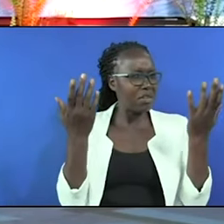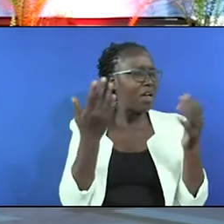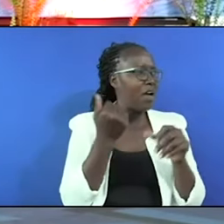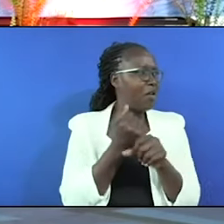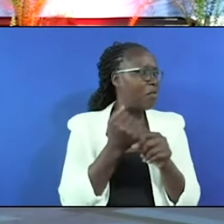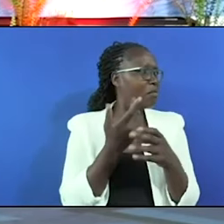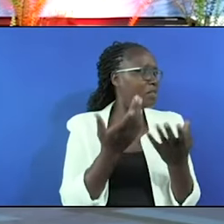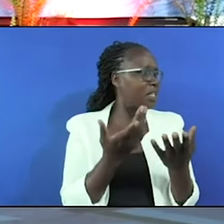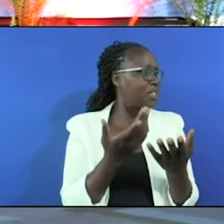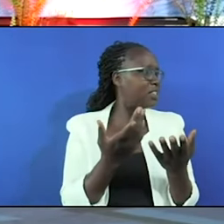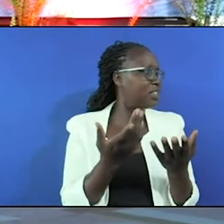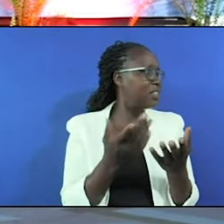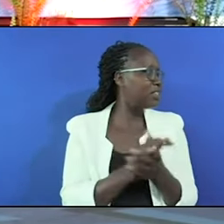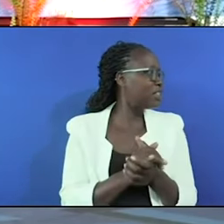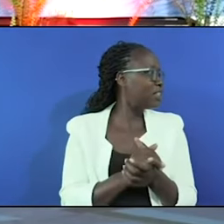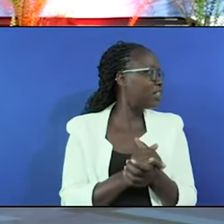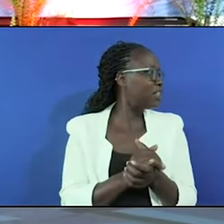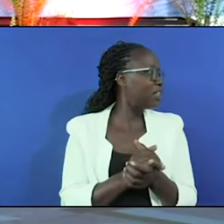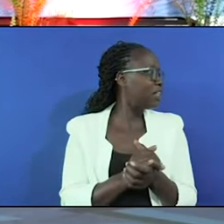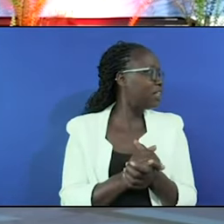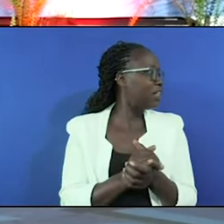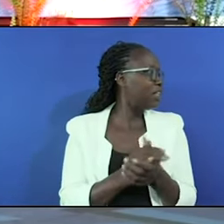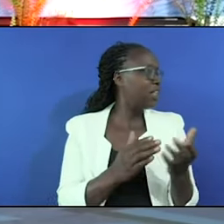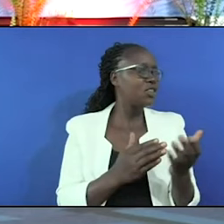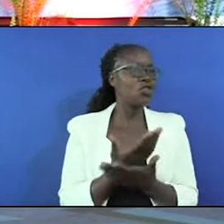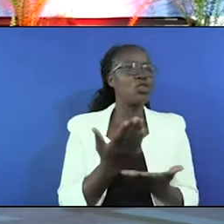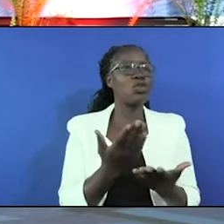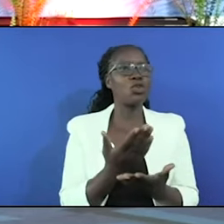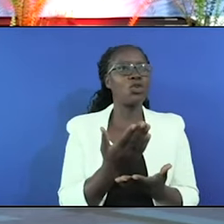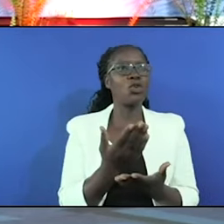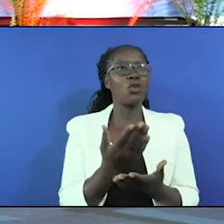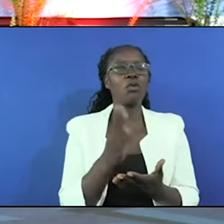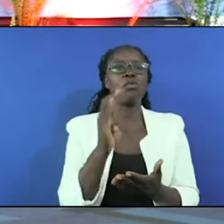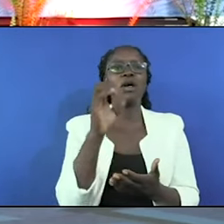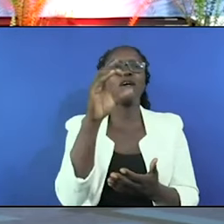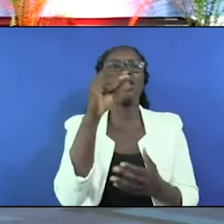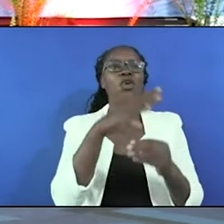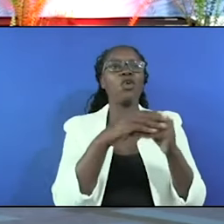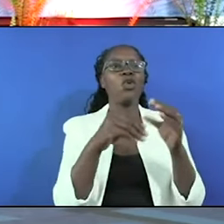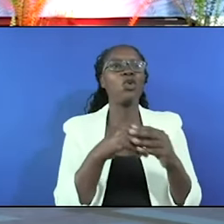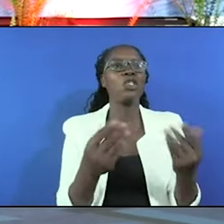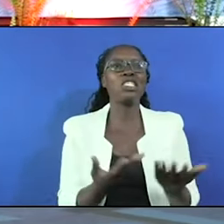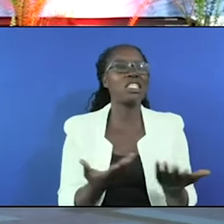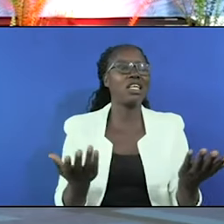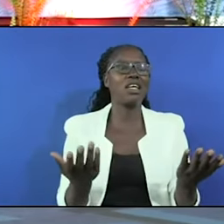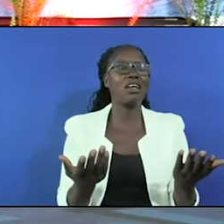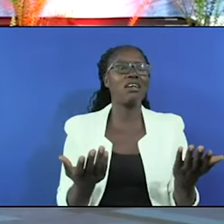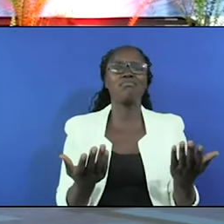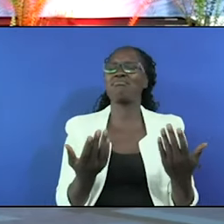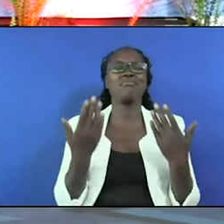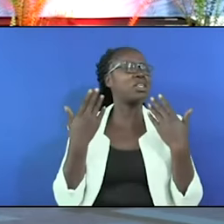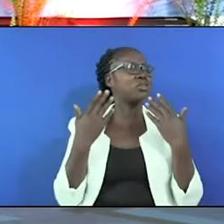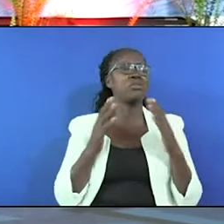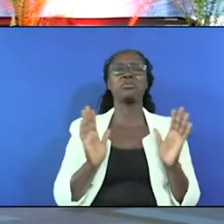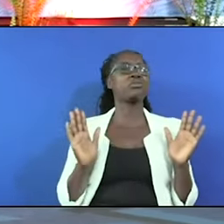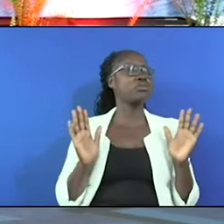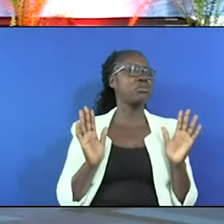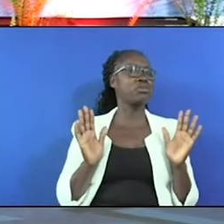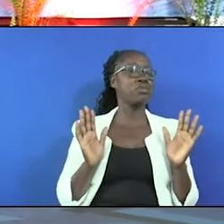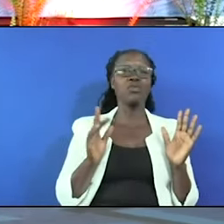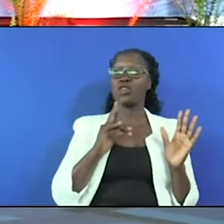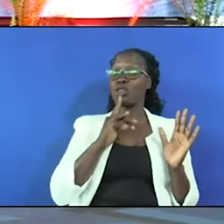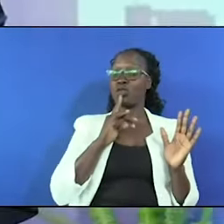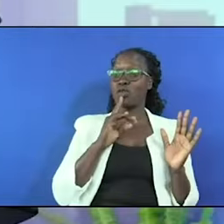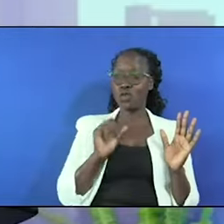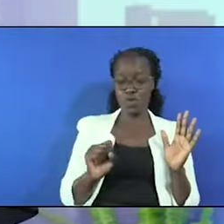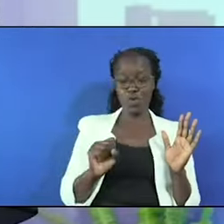that to do molecular virology. I don't know if Dr. Wanga did those. I don't know. So